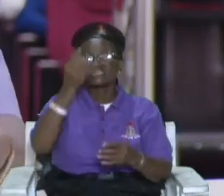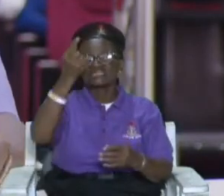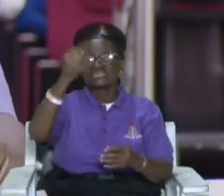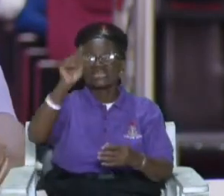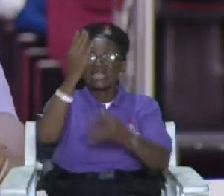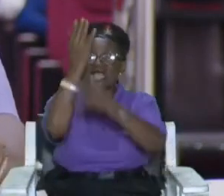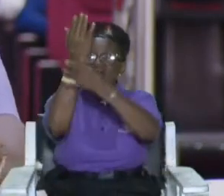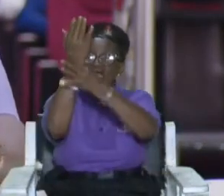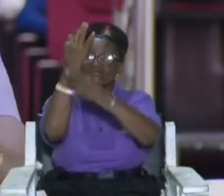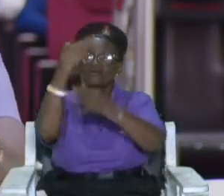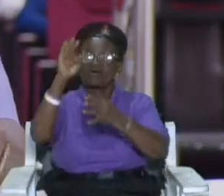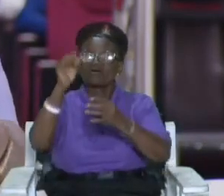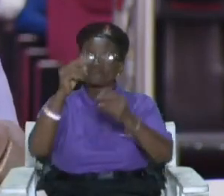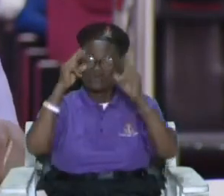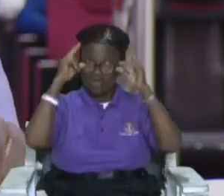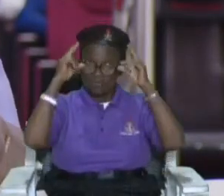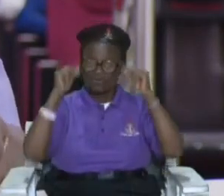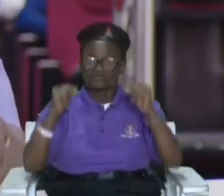When you go further